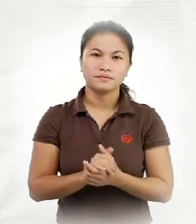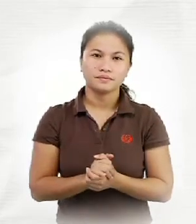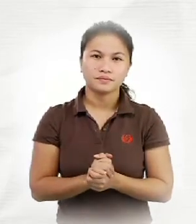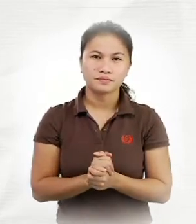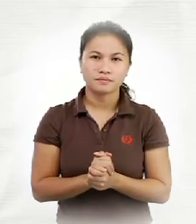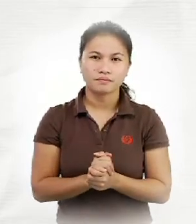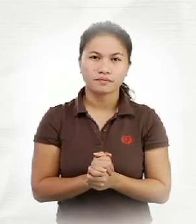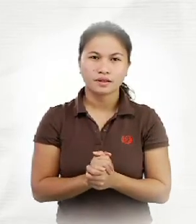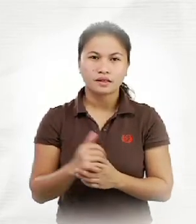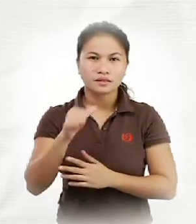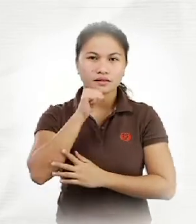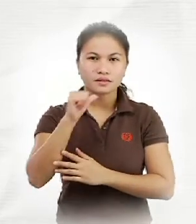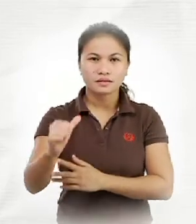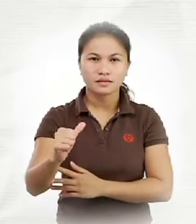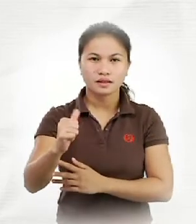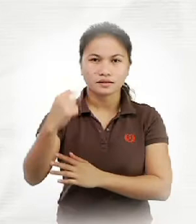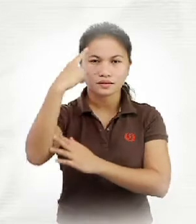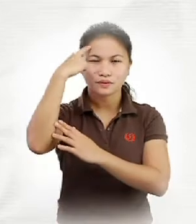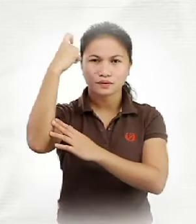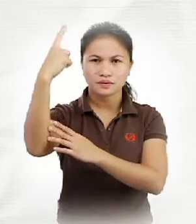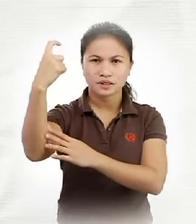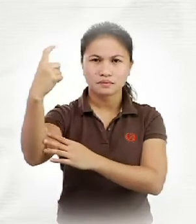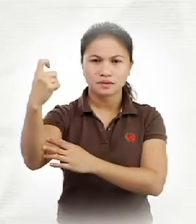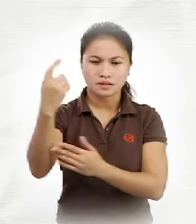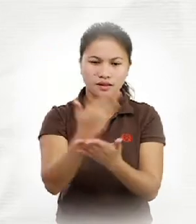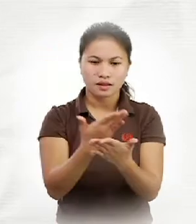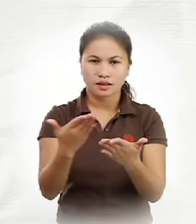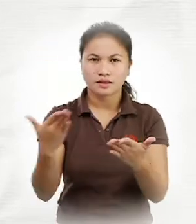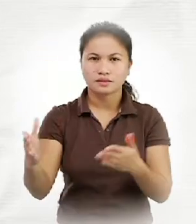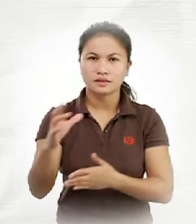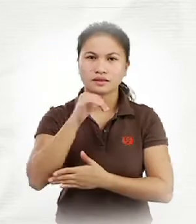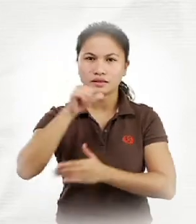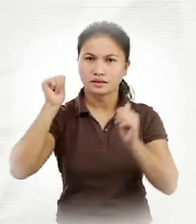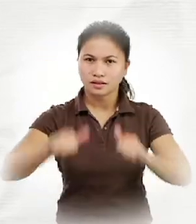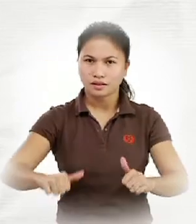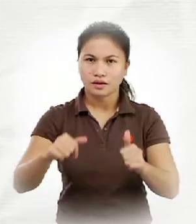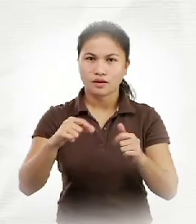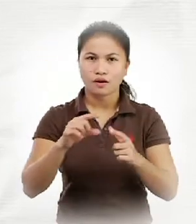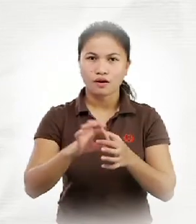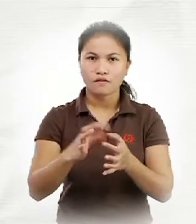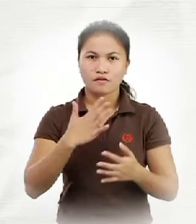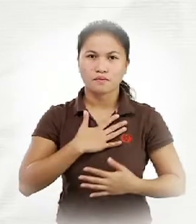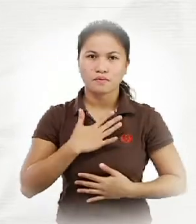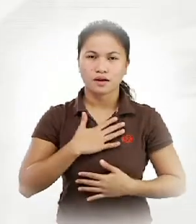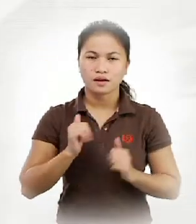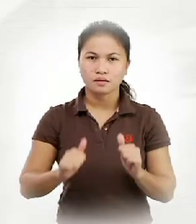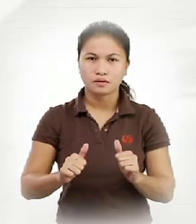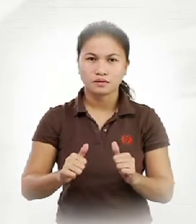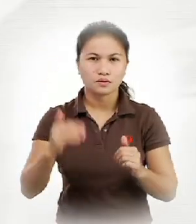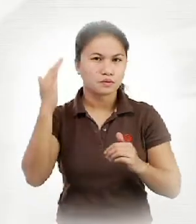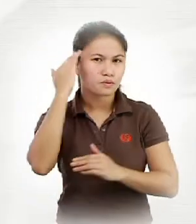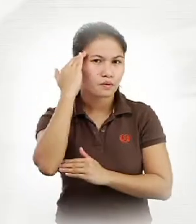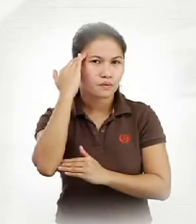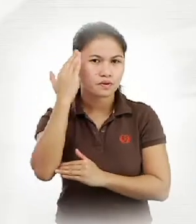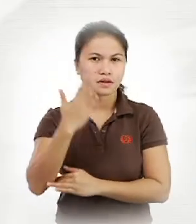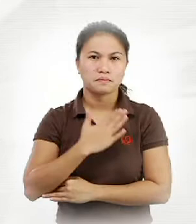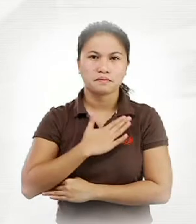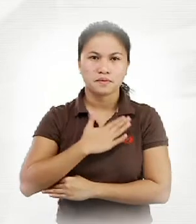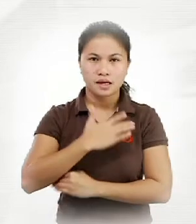not ambitioning things that are beyond my capacities, knowing my limits.